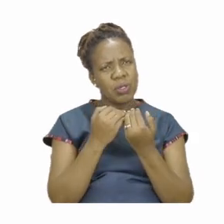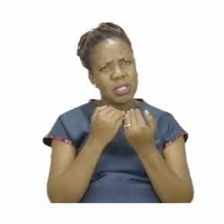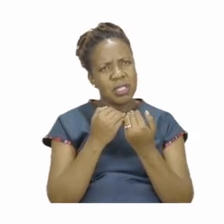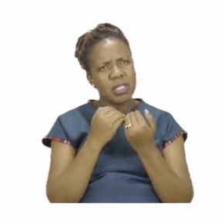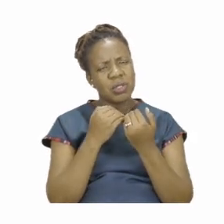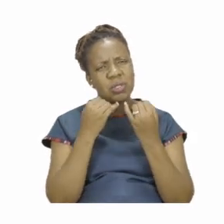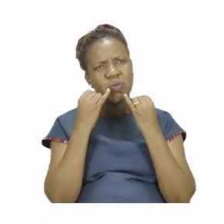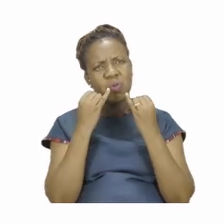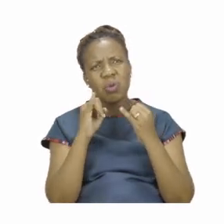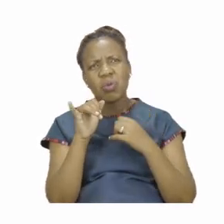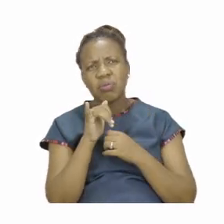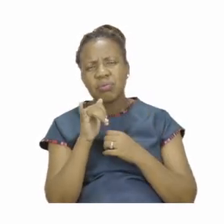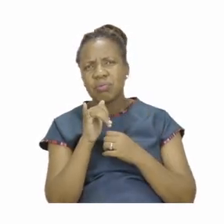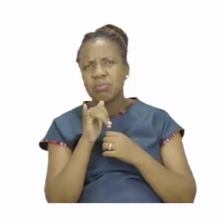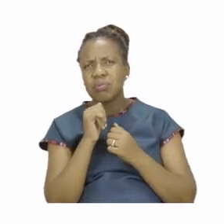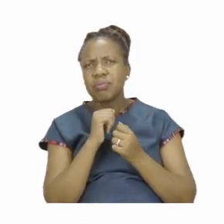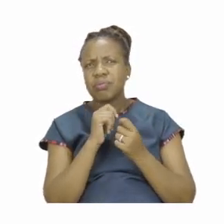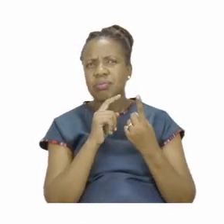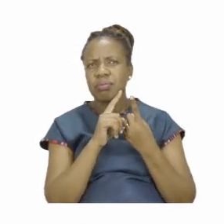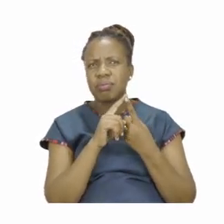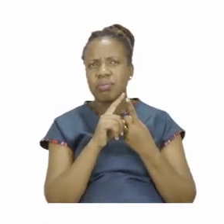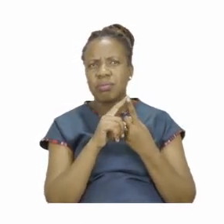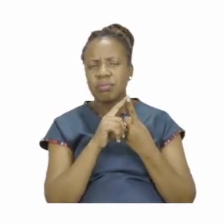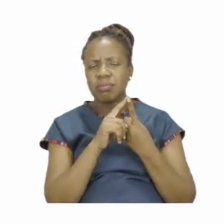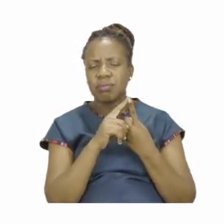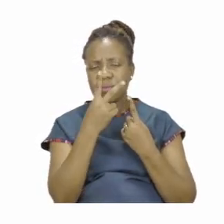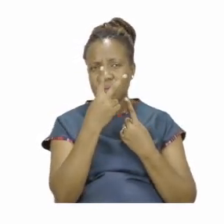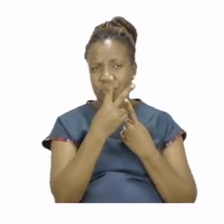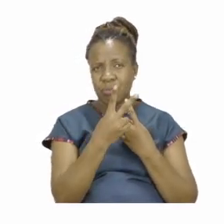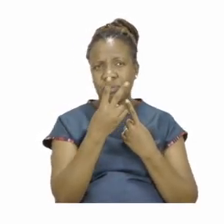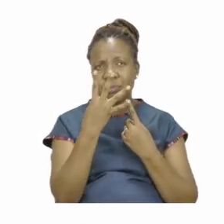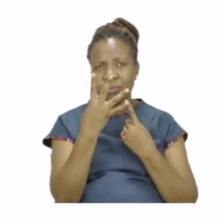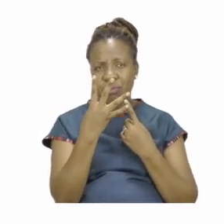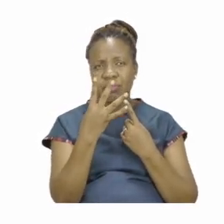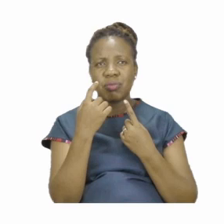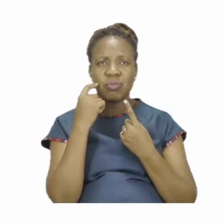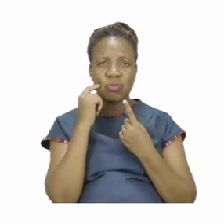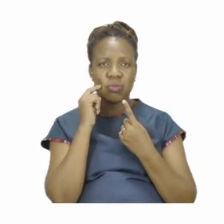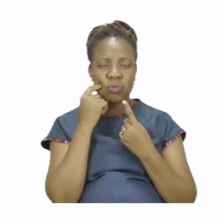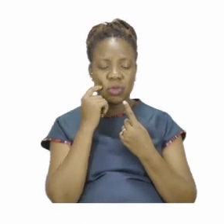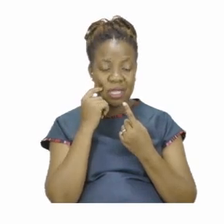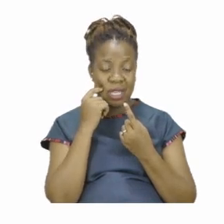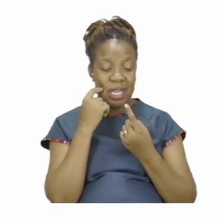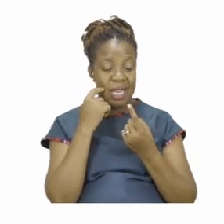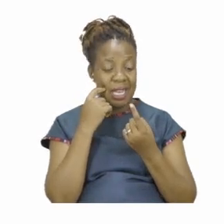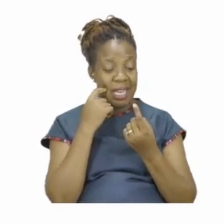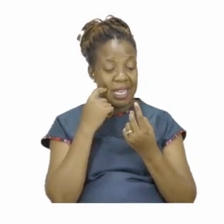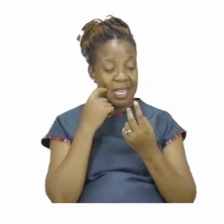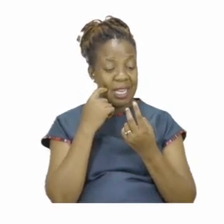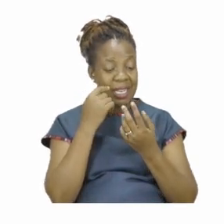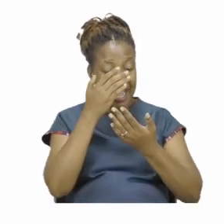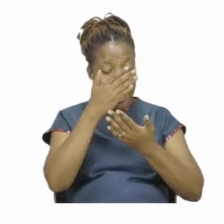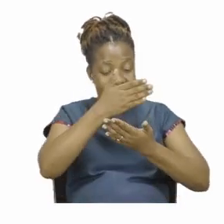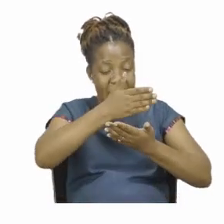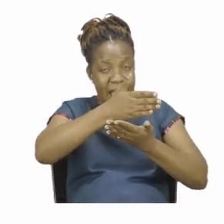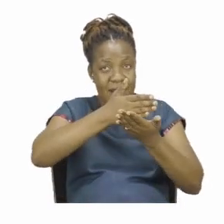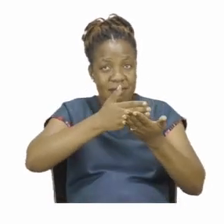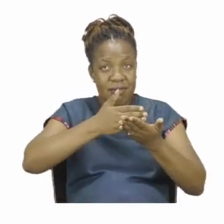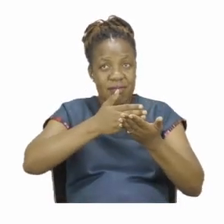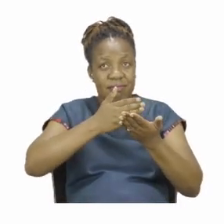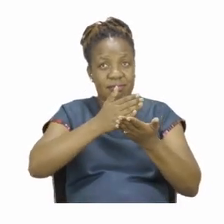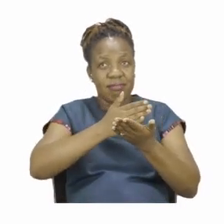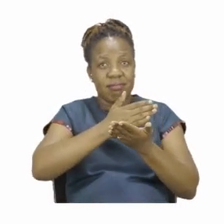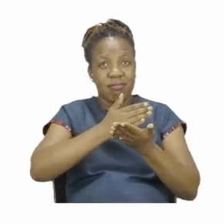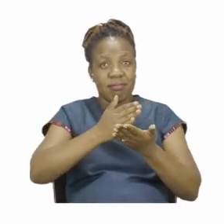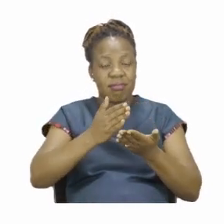2 things we are told is that there are 24 sweets and half went to his friend. So that's what we're going